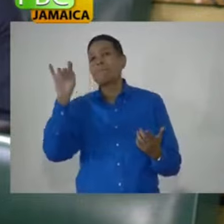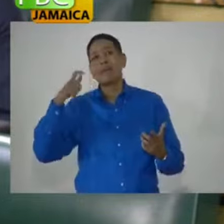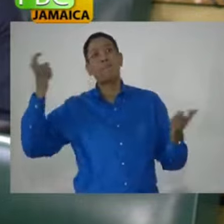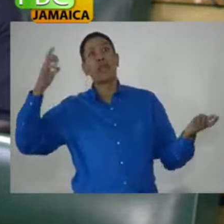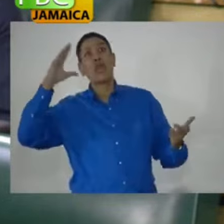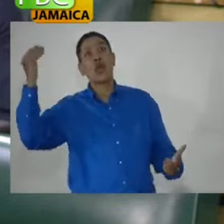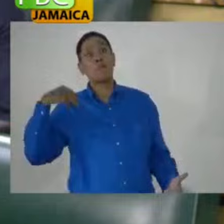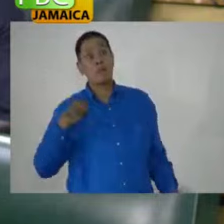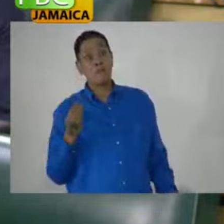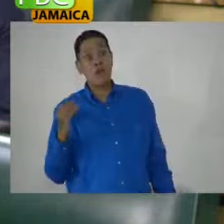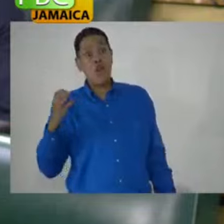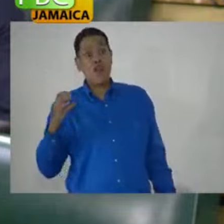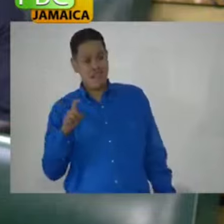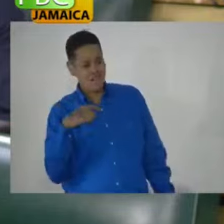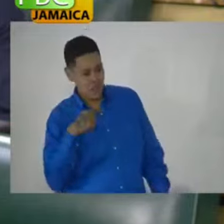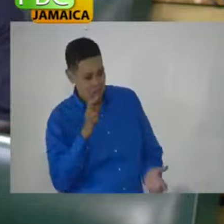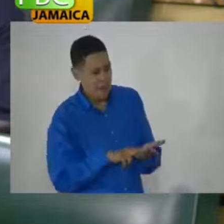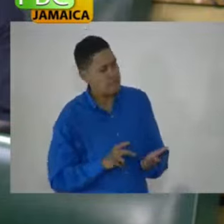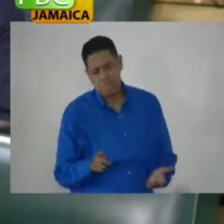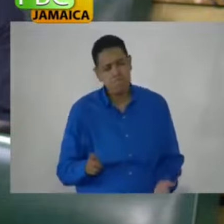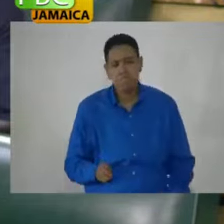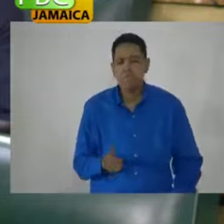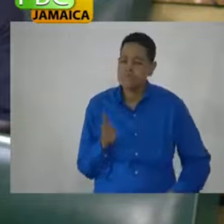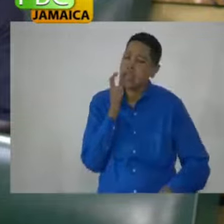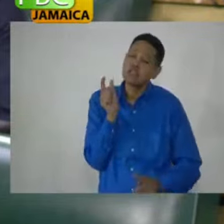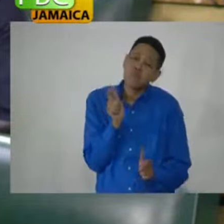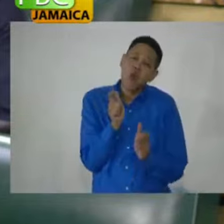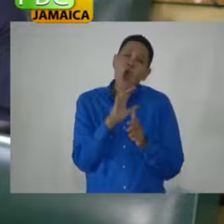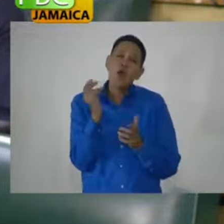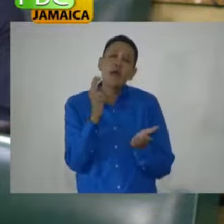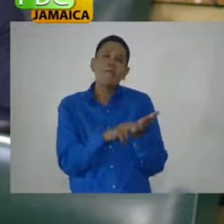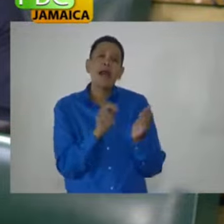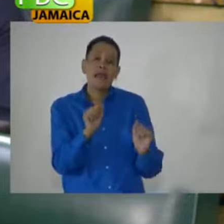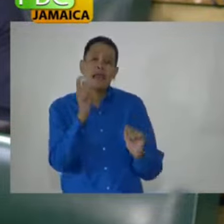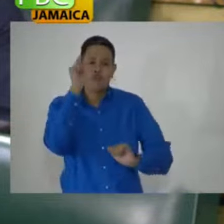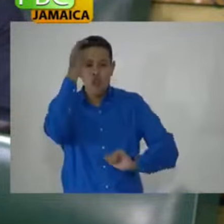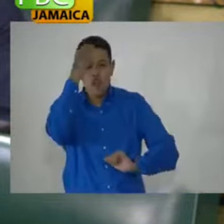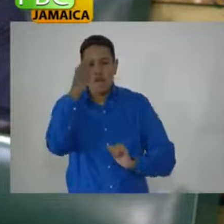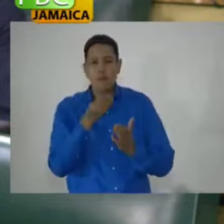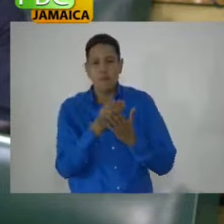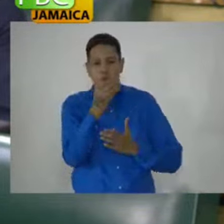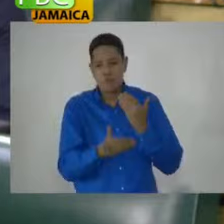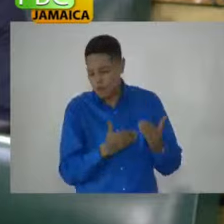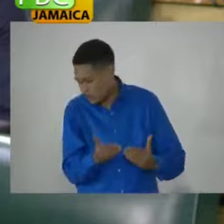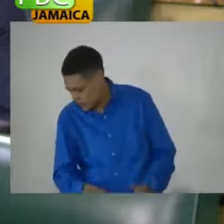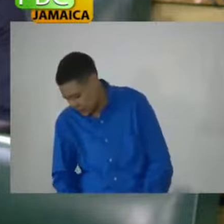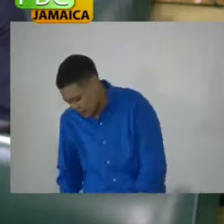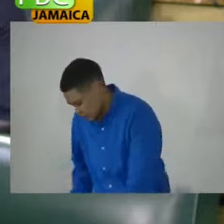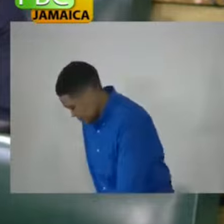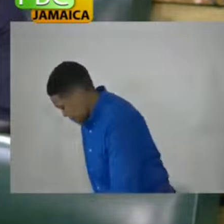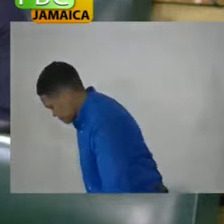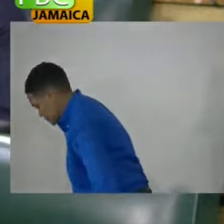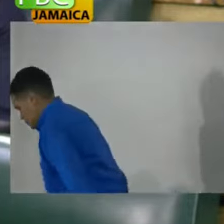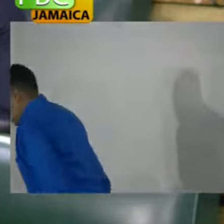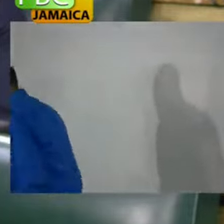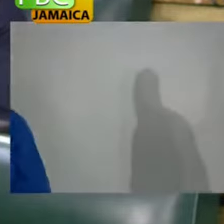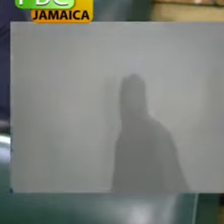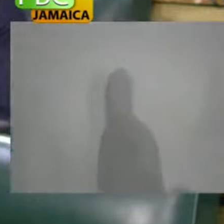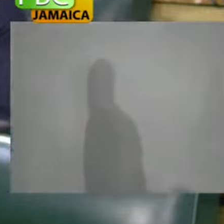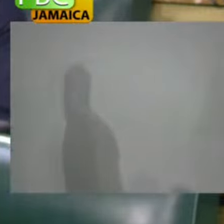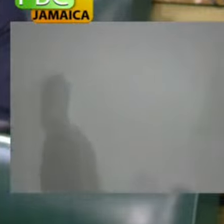A company does not have to be big to bid for government procurement. The small